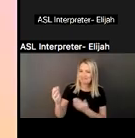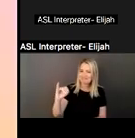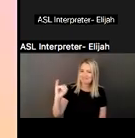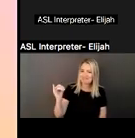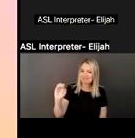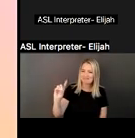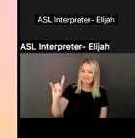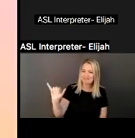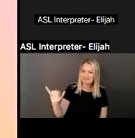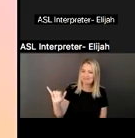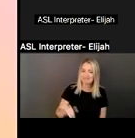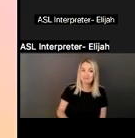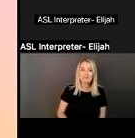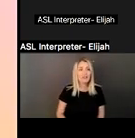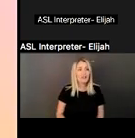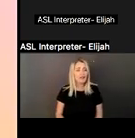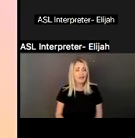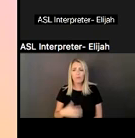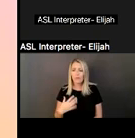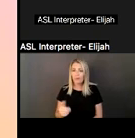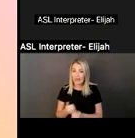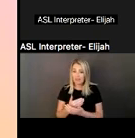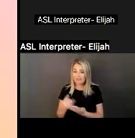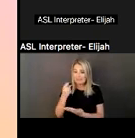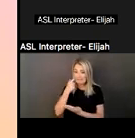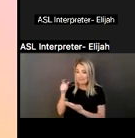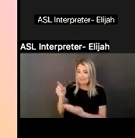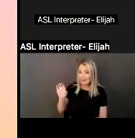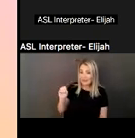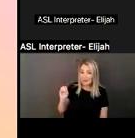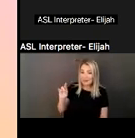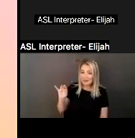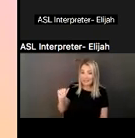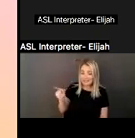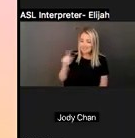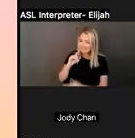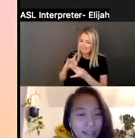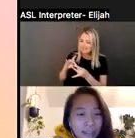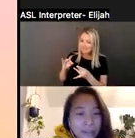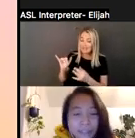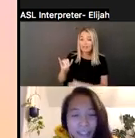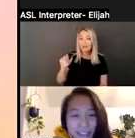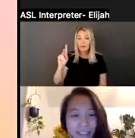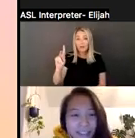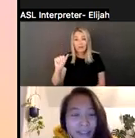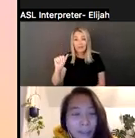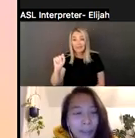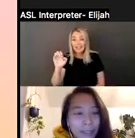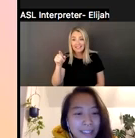Yeah, just echoing all that Karina said. And as Kate said, for everyone exploring,